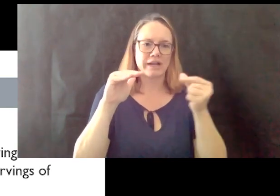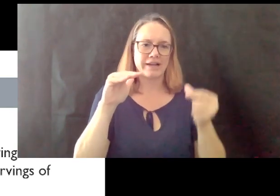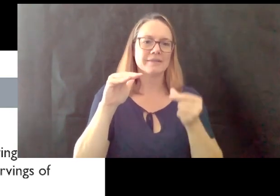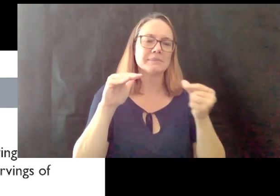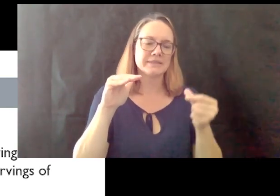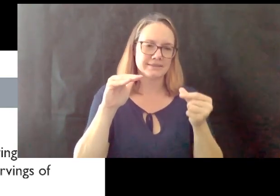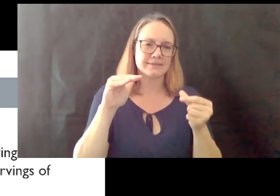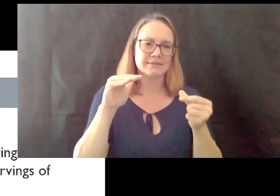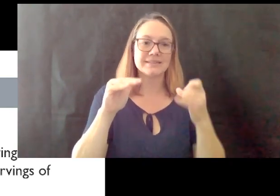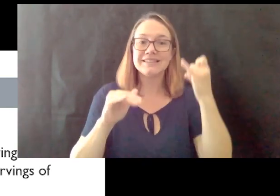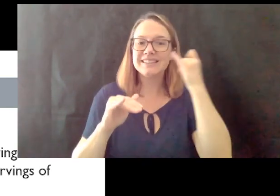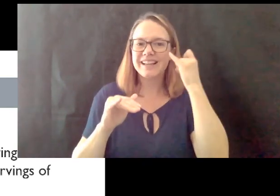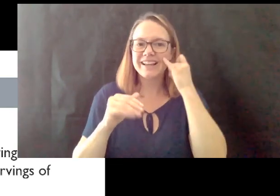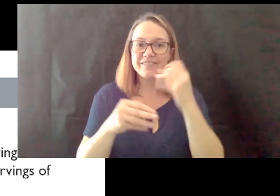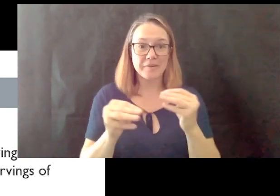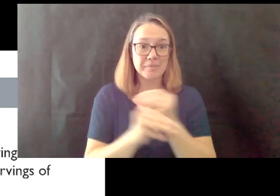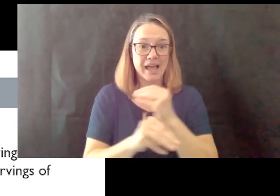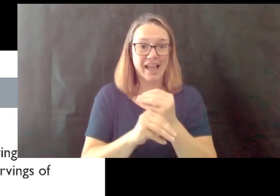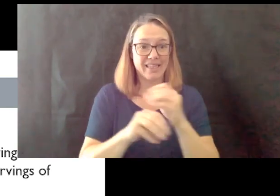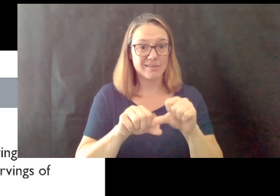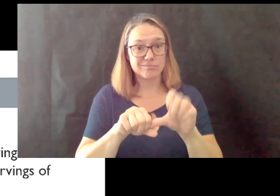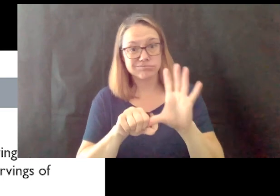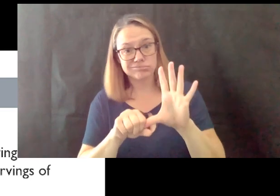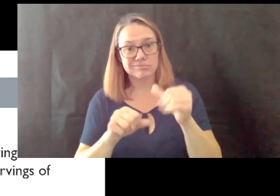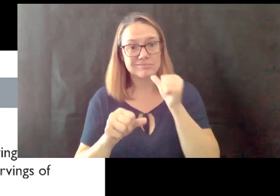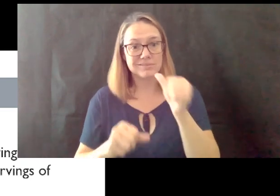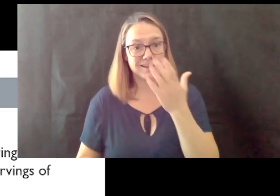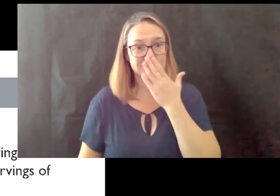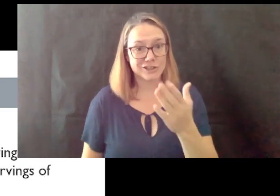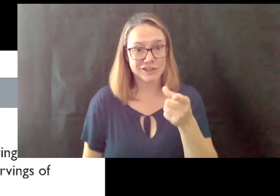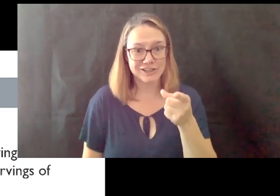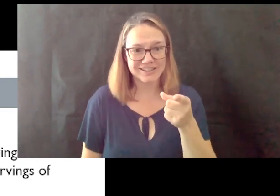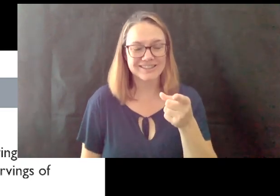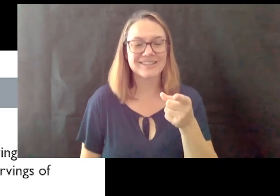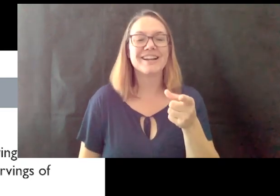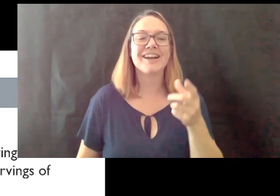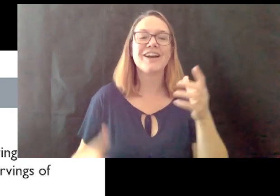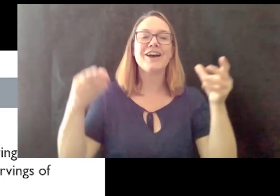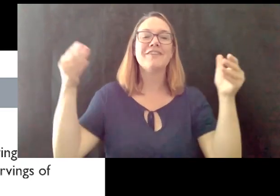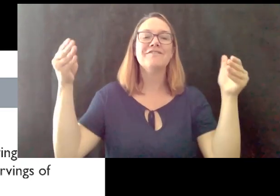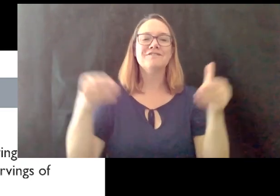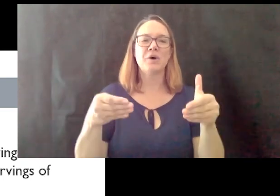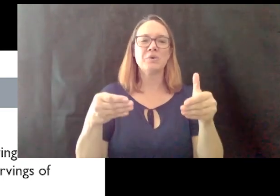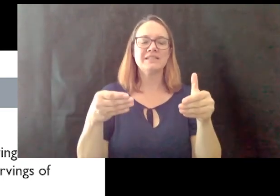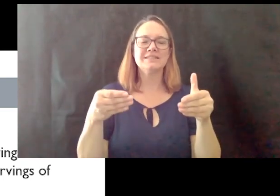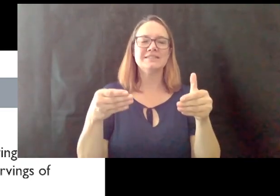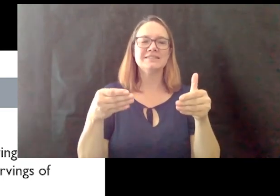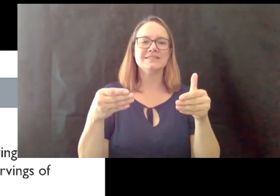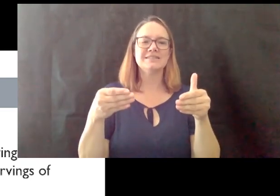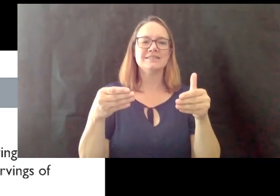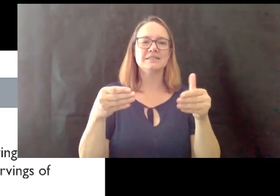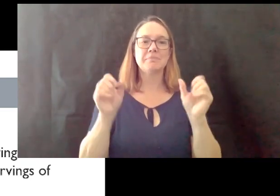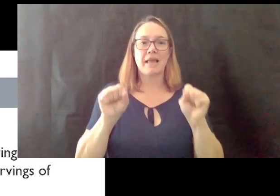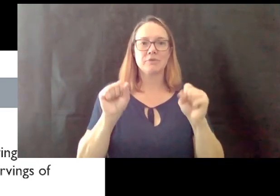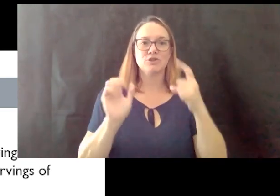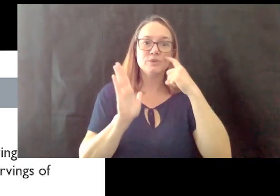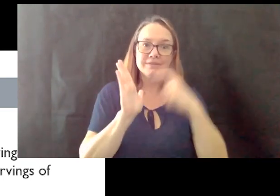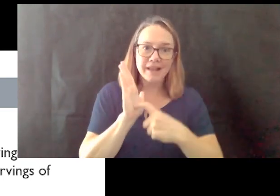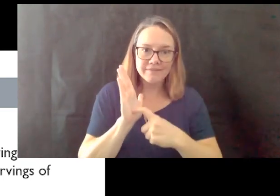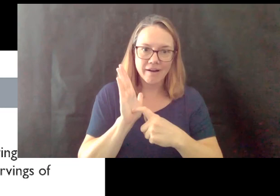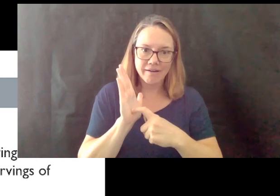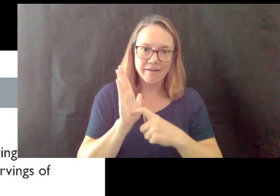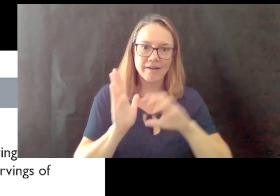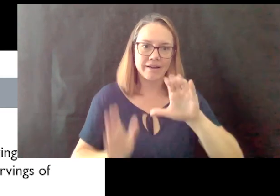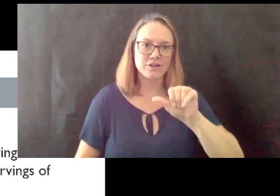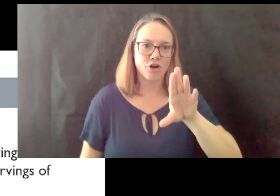200 grams. If you're not good with numbers and math, you really focus on being at least able